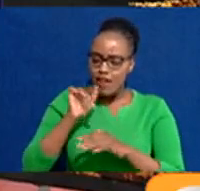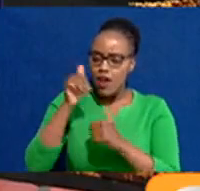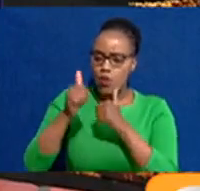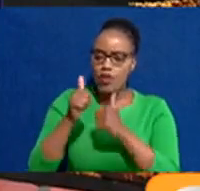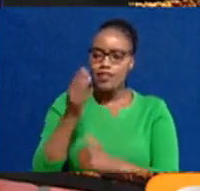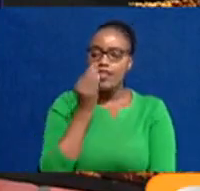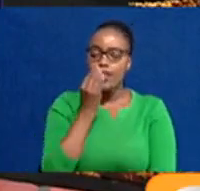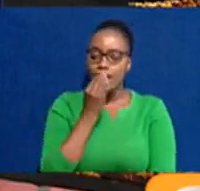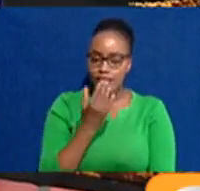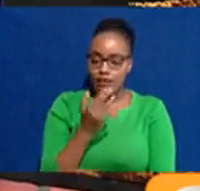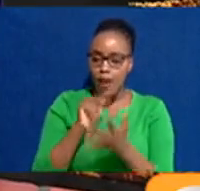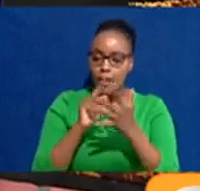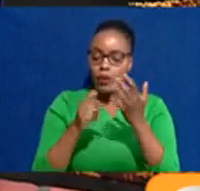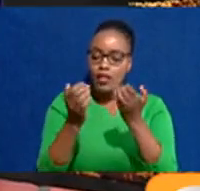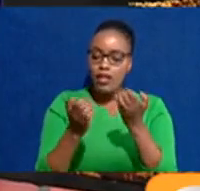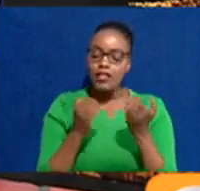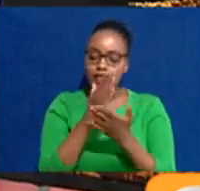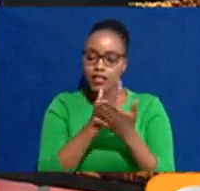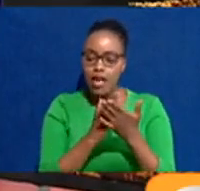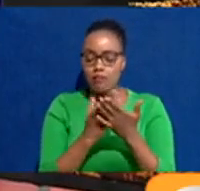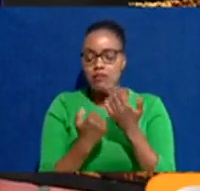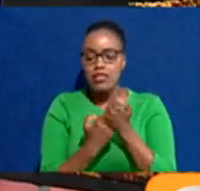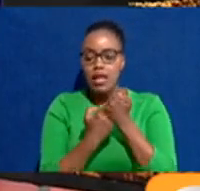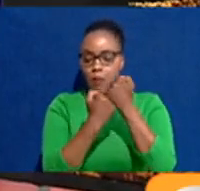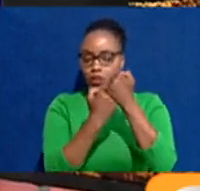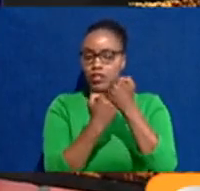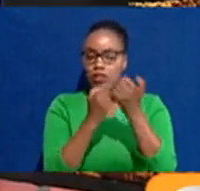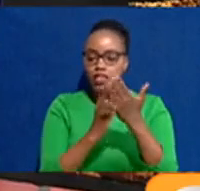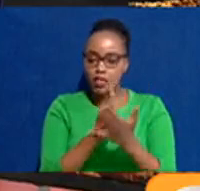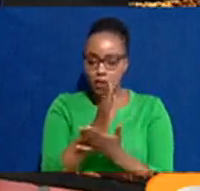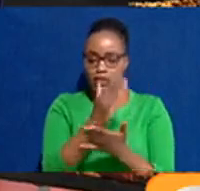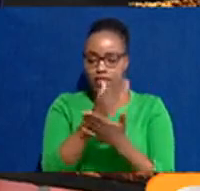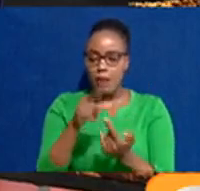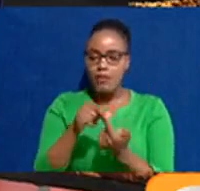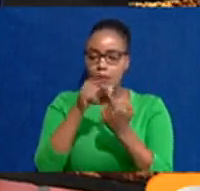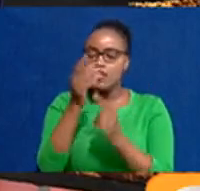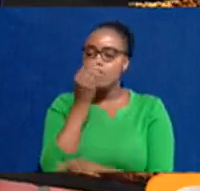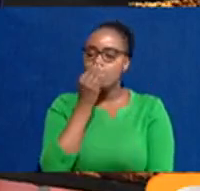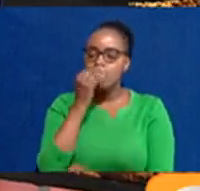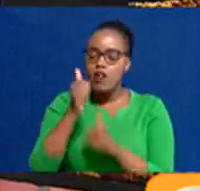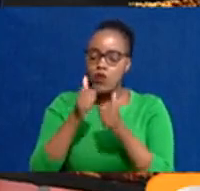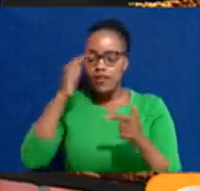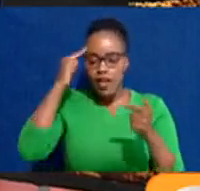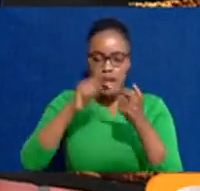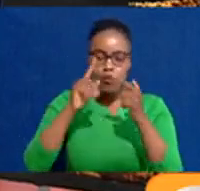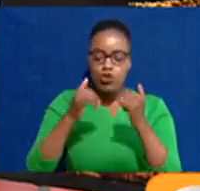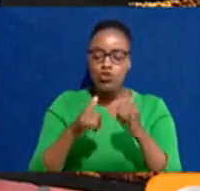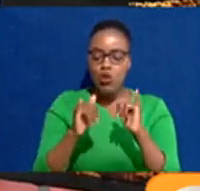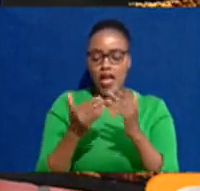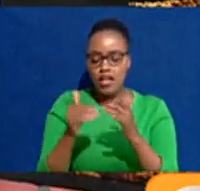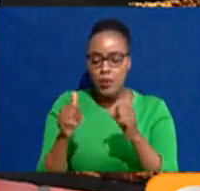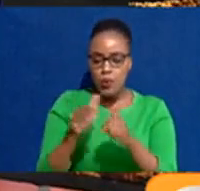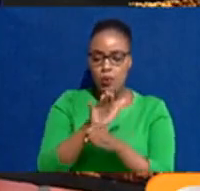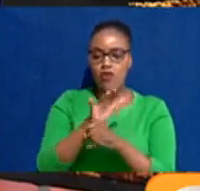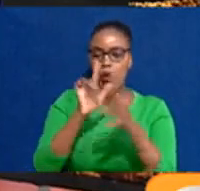they get. They therefore require some nutritional support through some special foods which are meant to try and fill the gap of